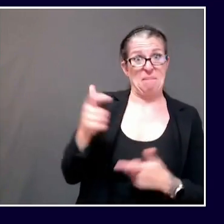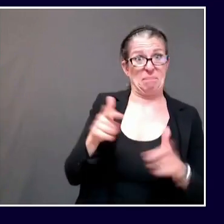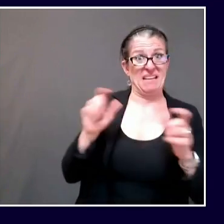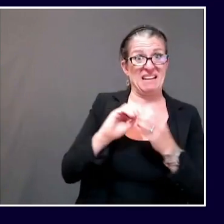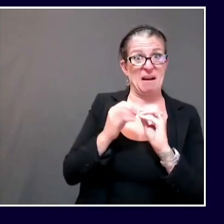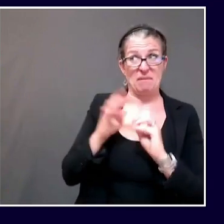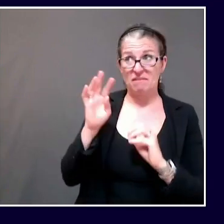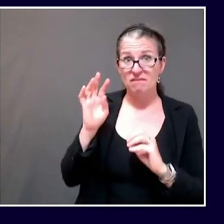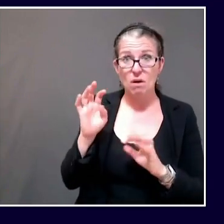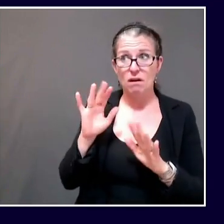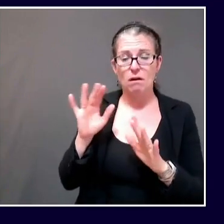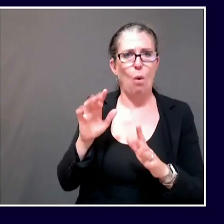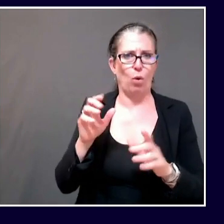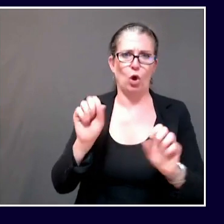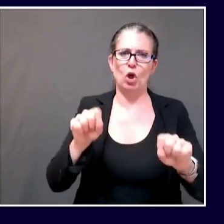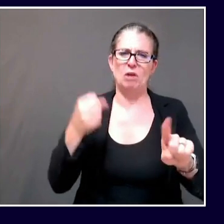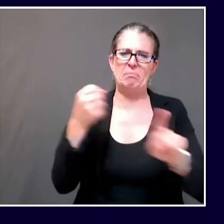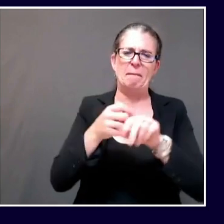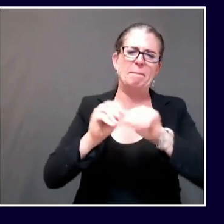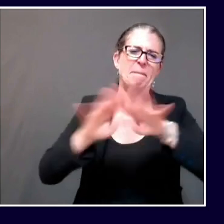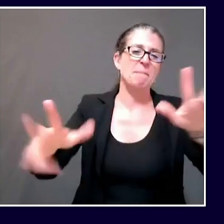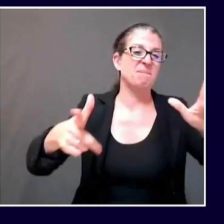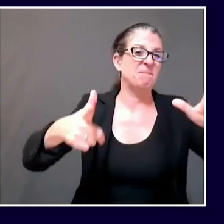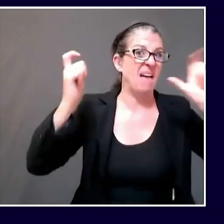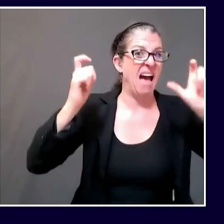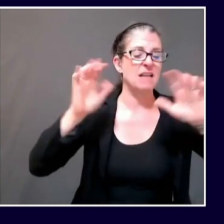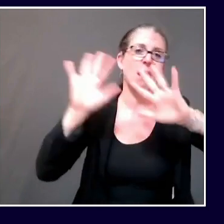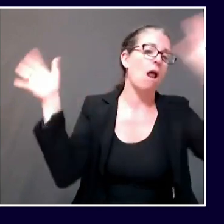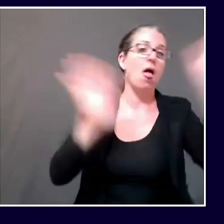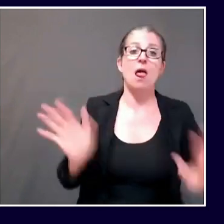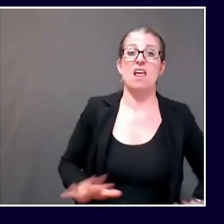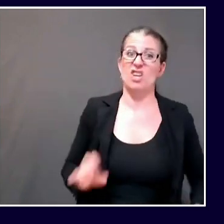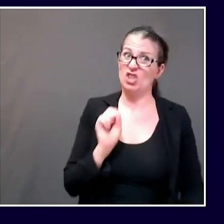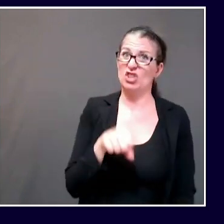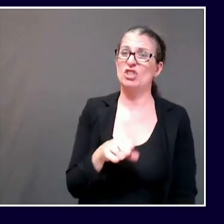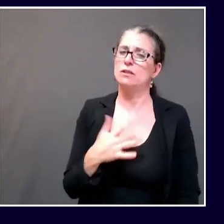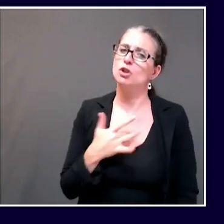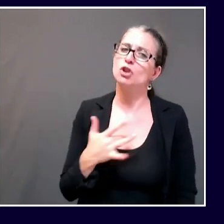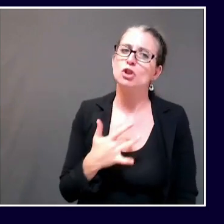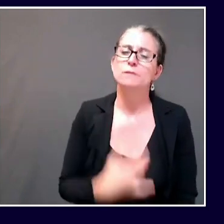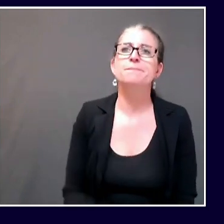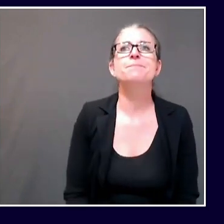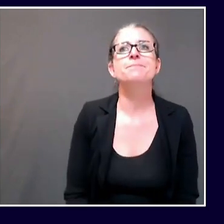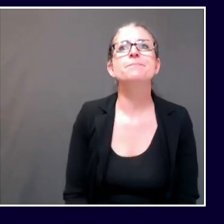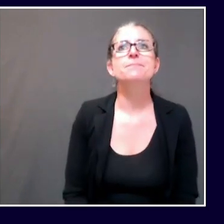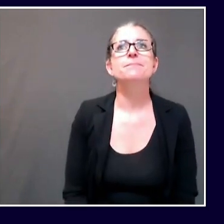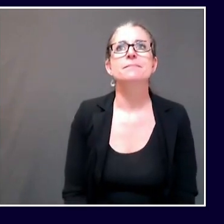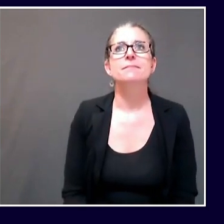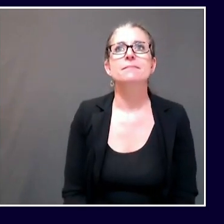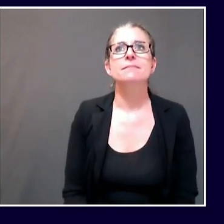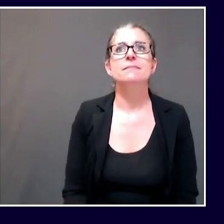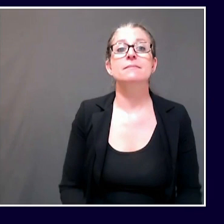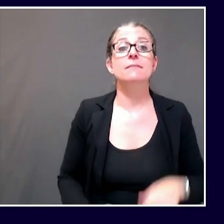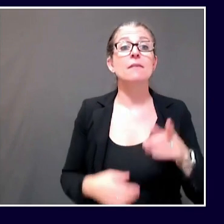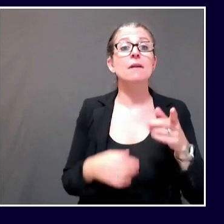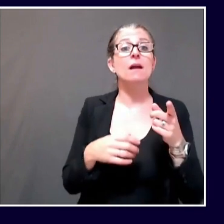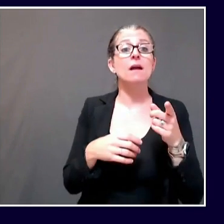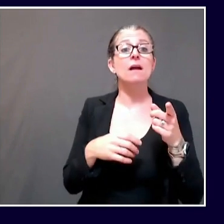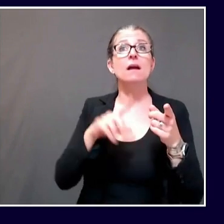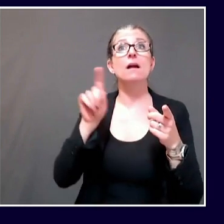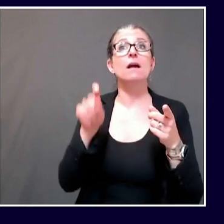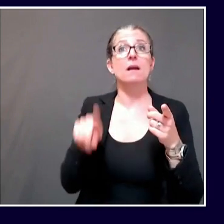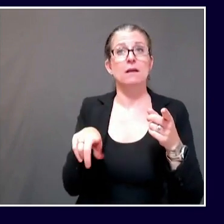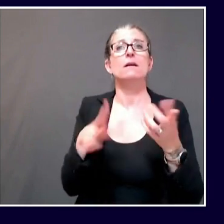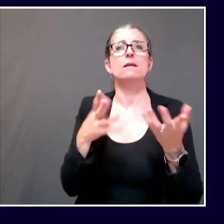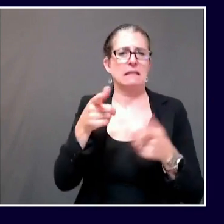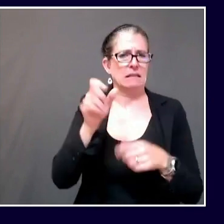A follow-up one on that. If maybe to use a percentage or fraction, and maybe we don't really know, but what portion